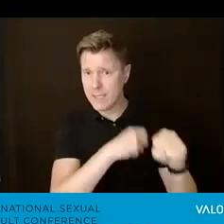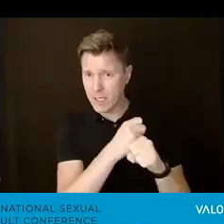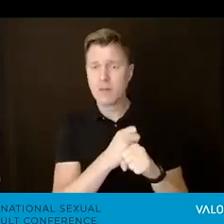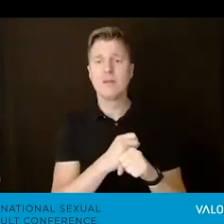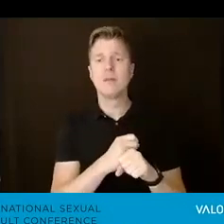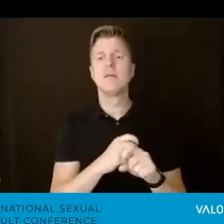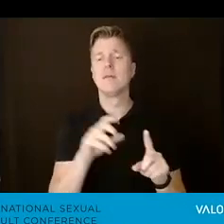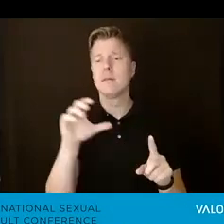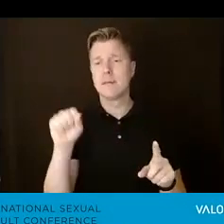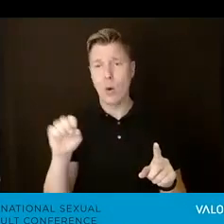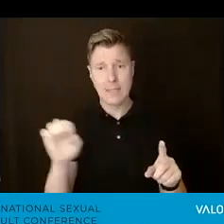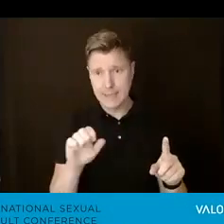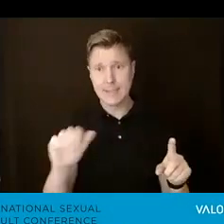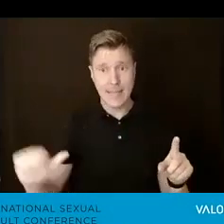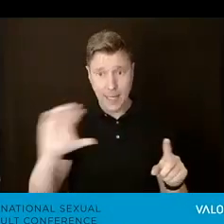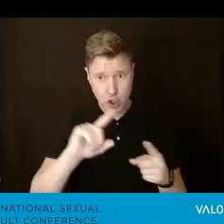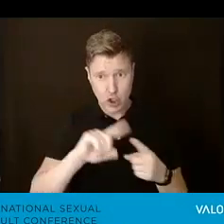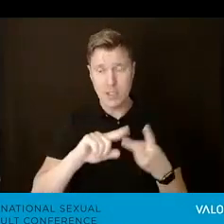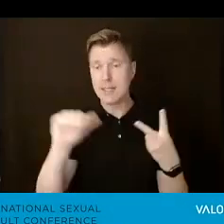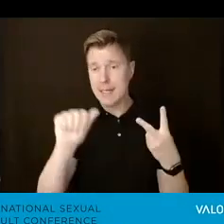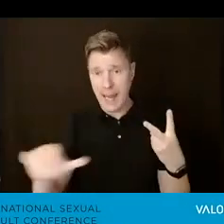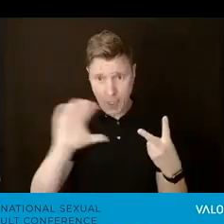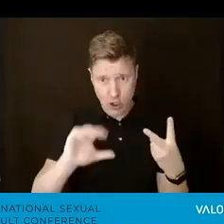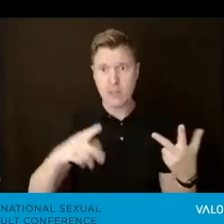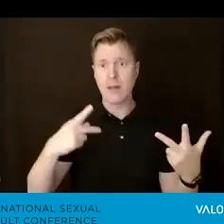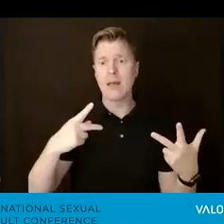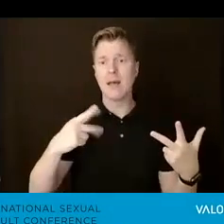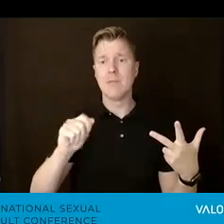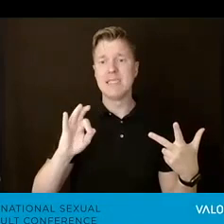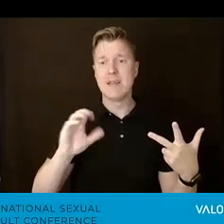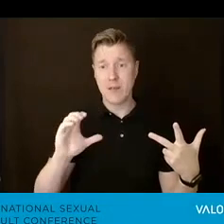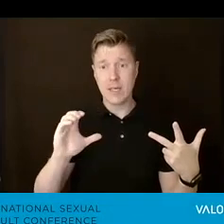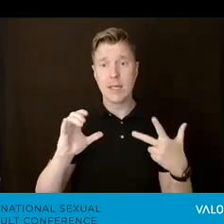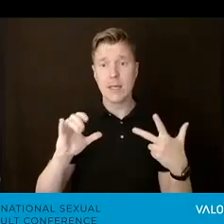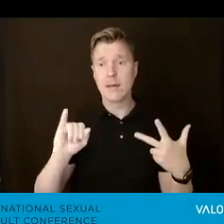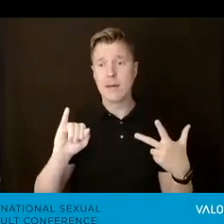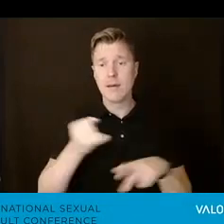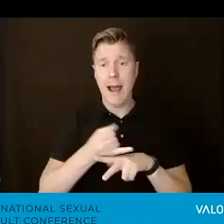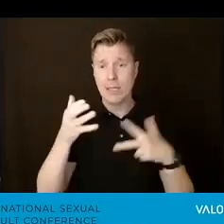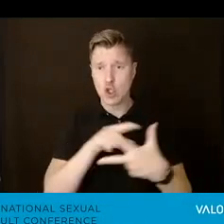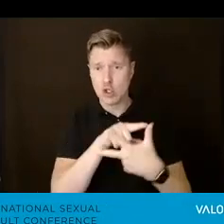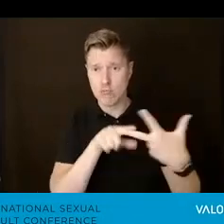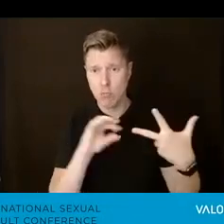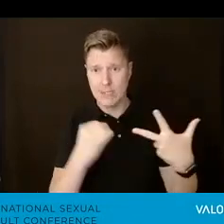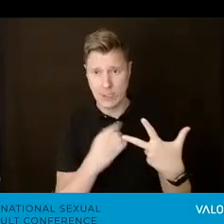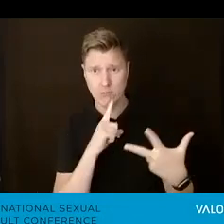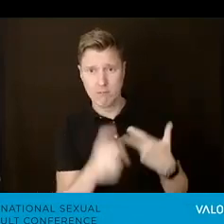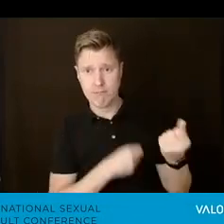Asian, and Pacific Islander organizations. And half of the